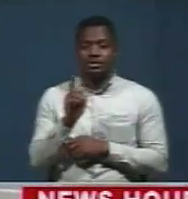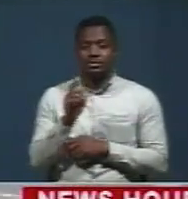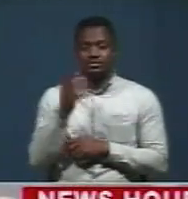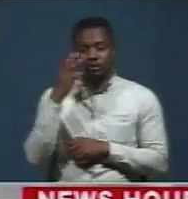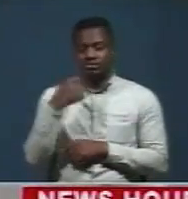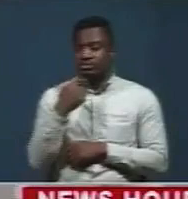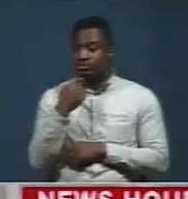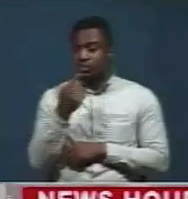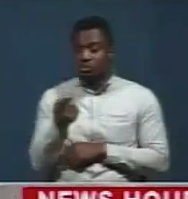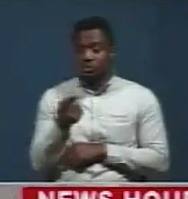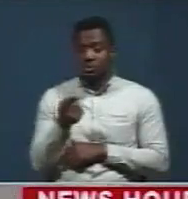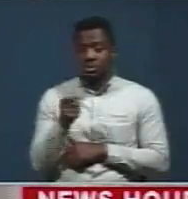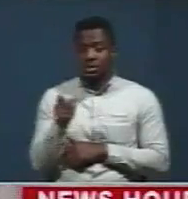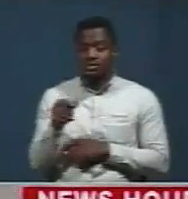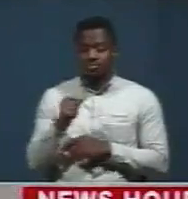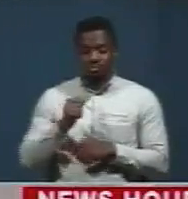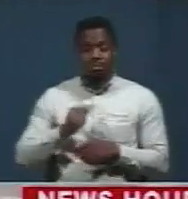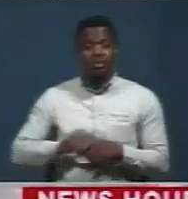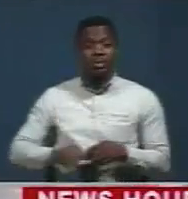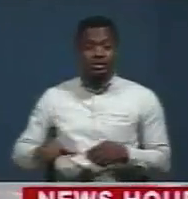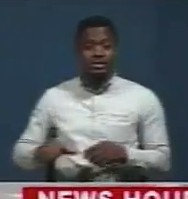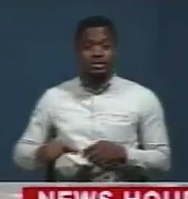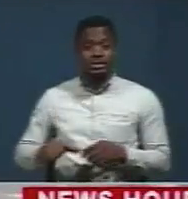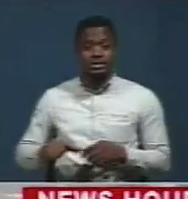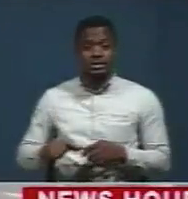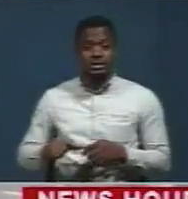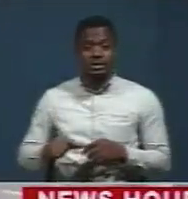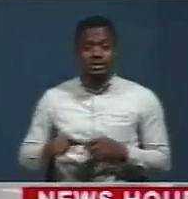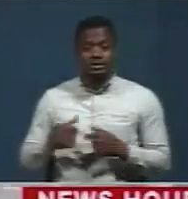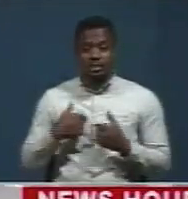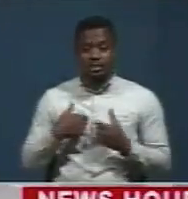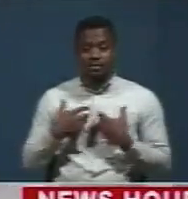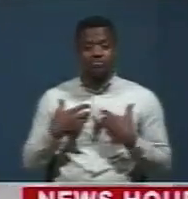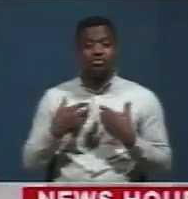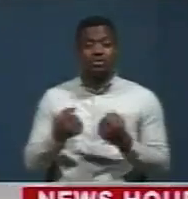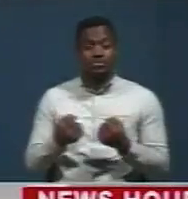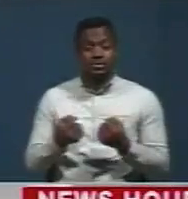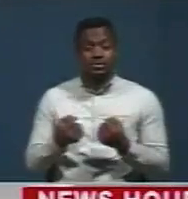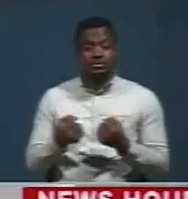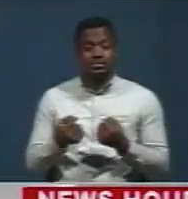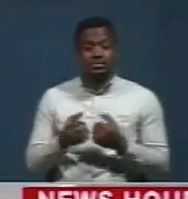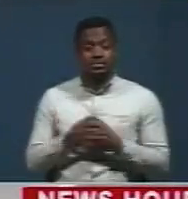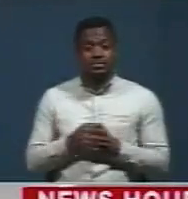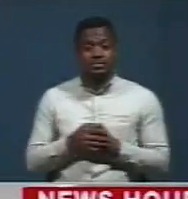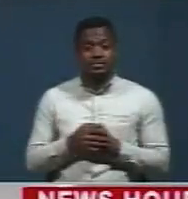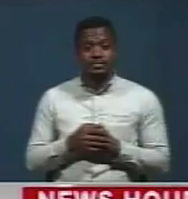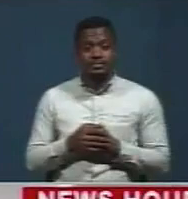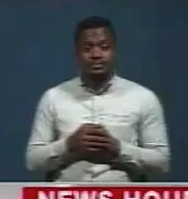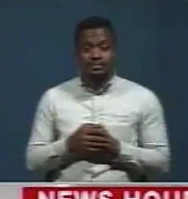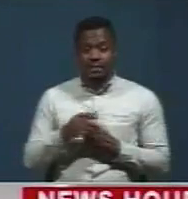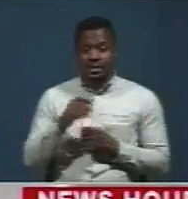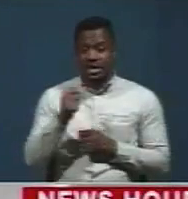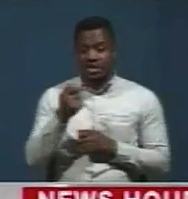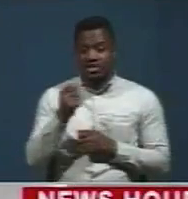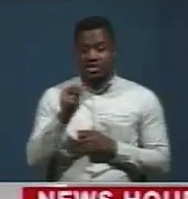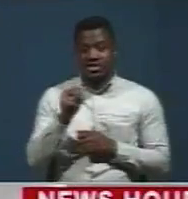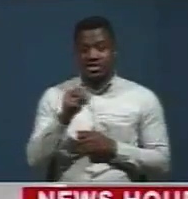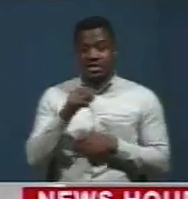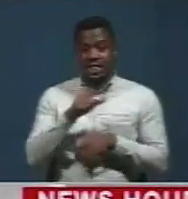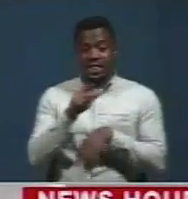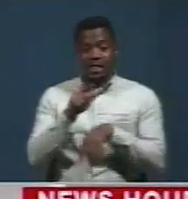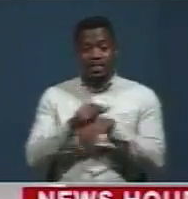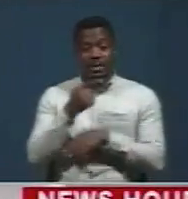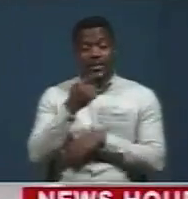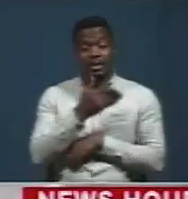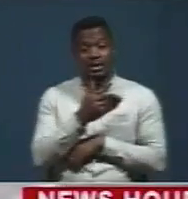to say, I'm going to have an operation. I'm going to have an operation. And the agent is going